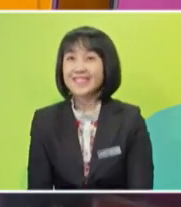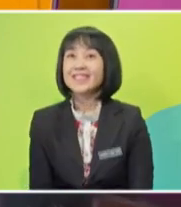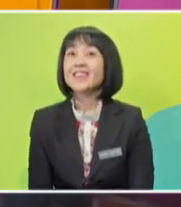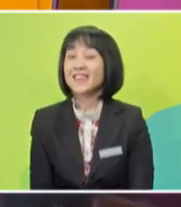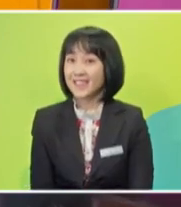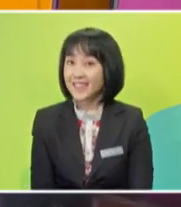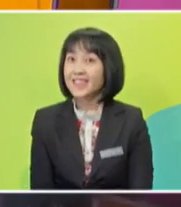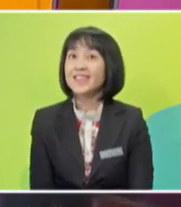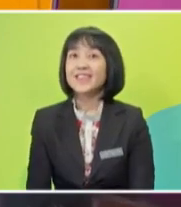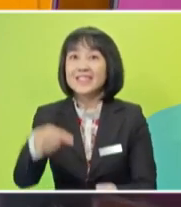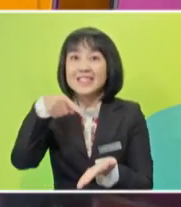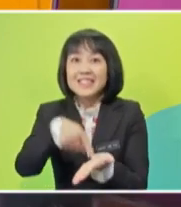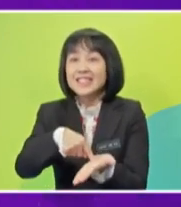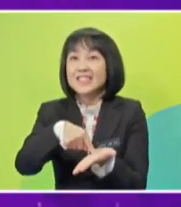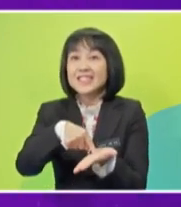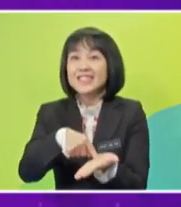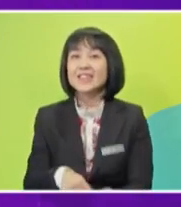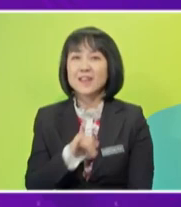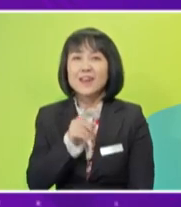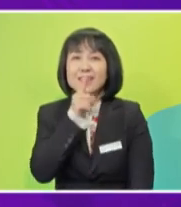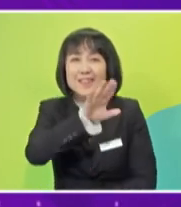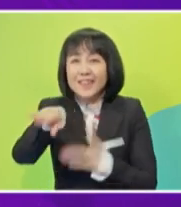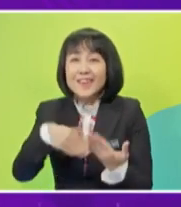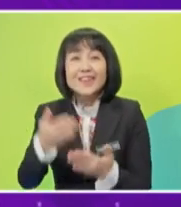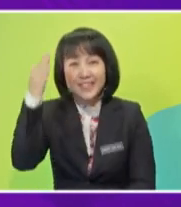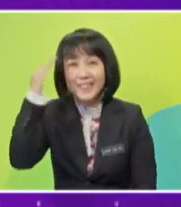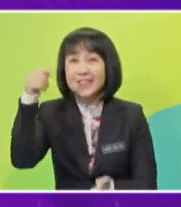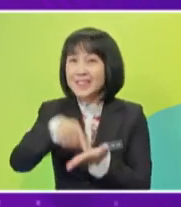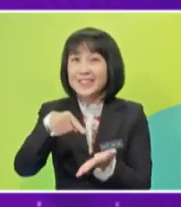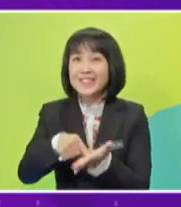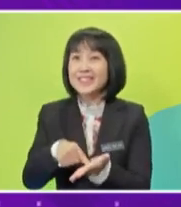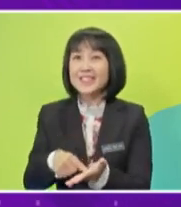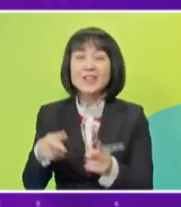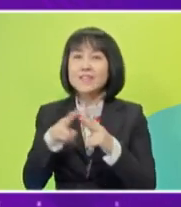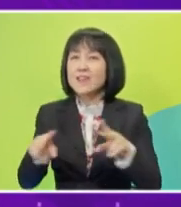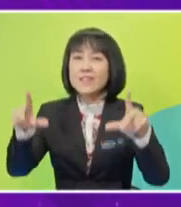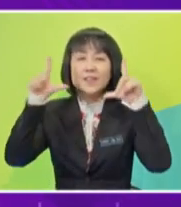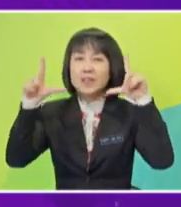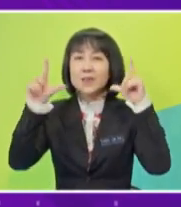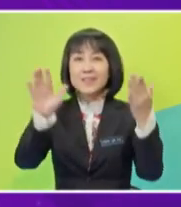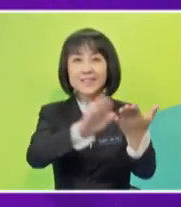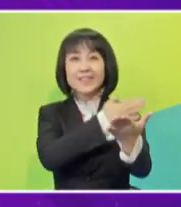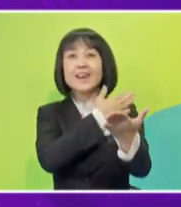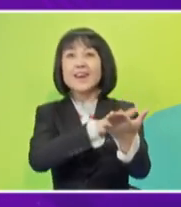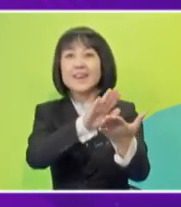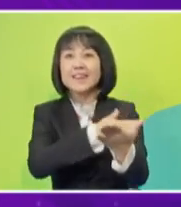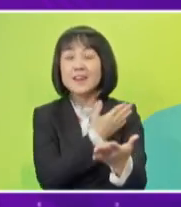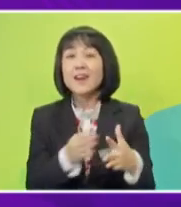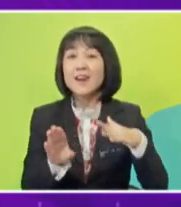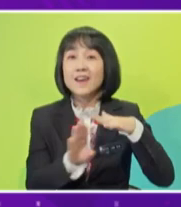Ah, right. This one. I'm sure all of you know this one. It's a very famous song. So this is